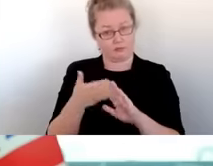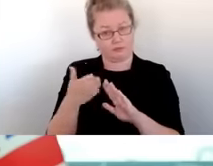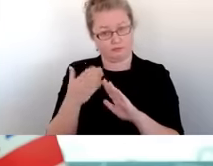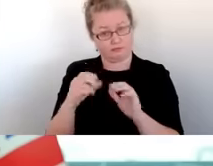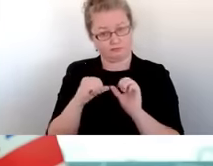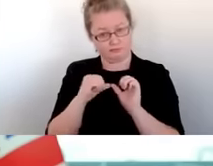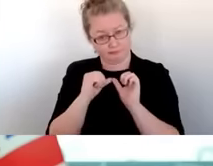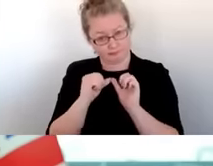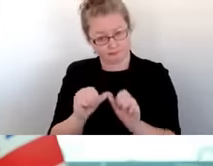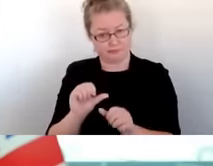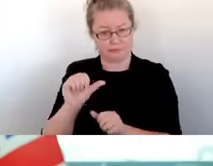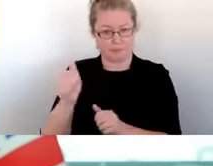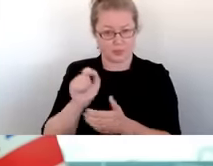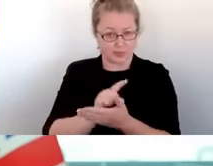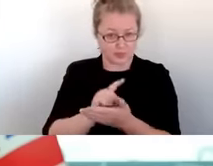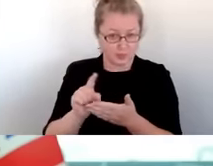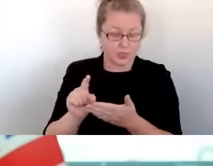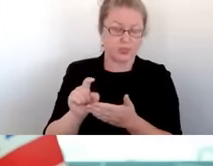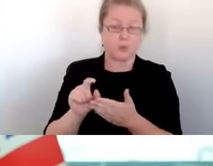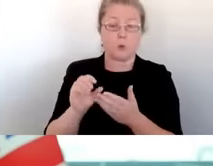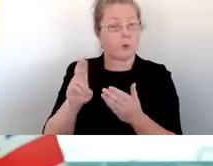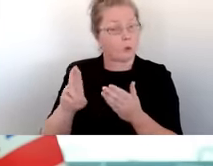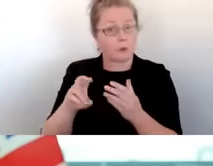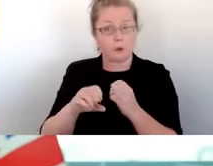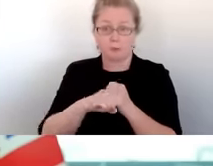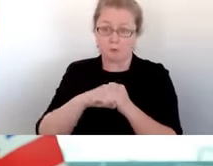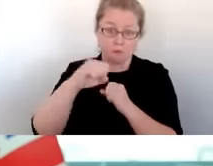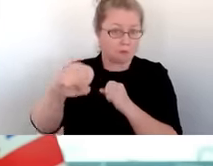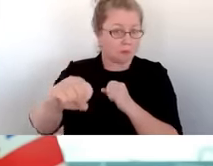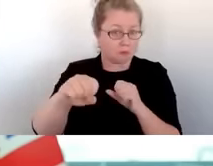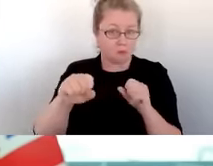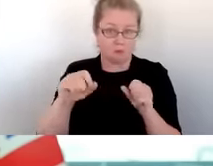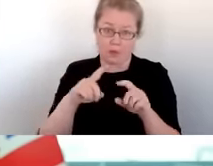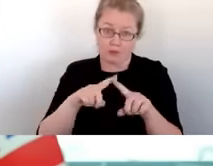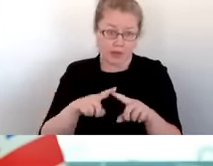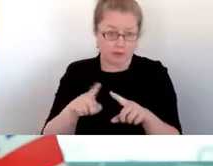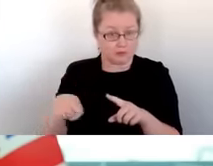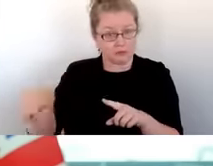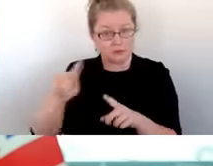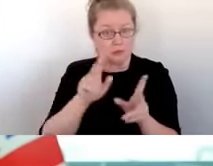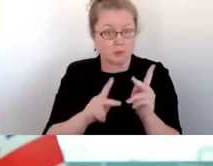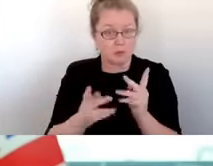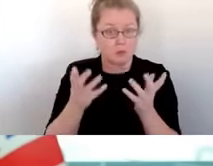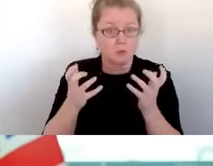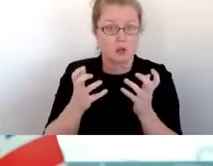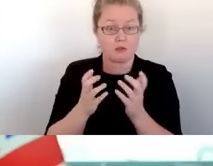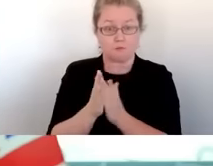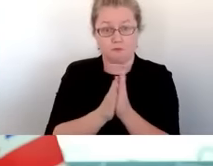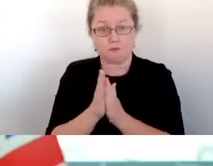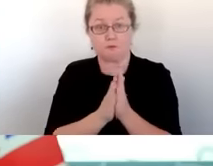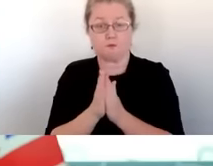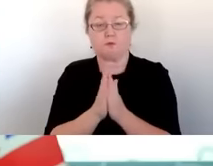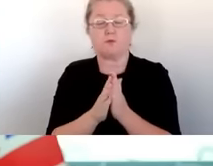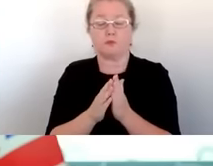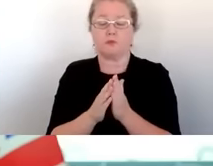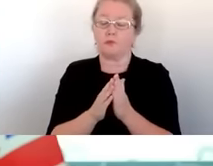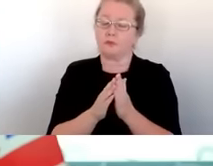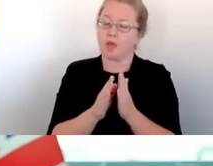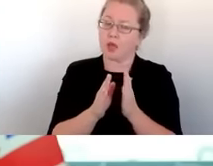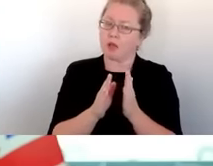we'll run that capacity as long as we need to as the demand is flowing. That's about the maximum that we can